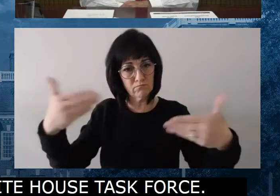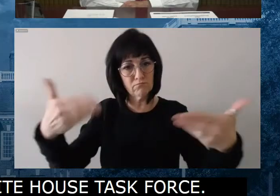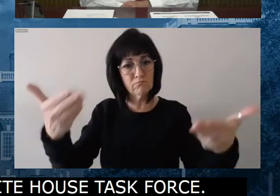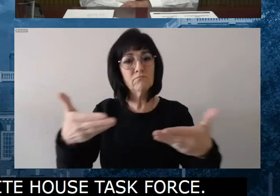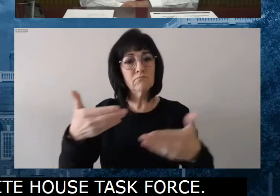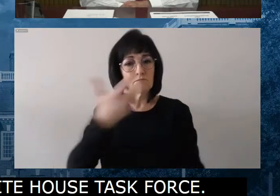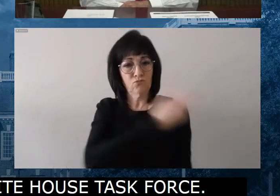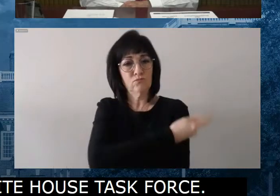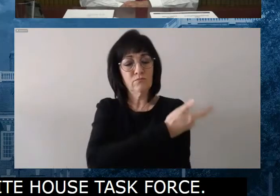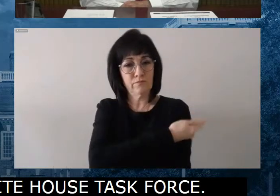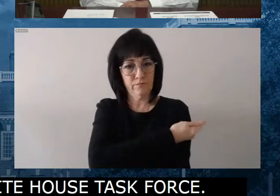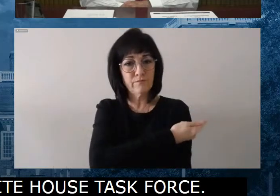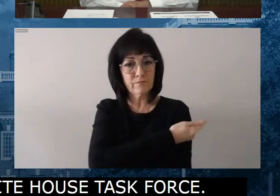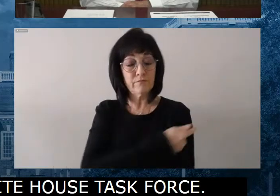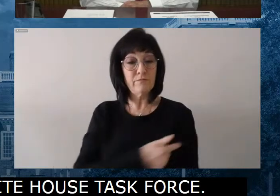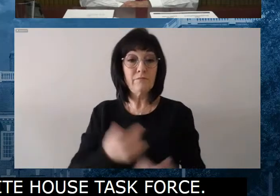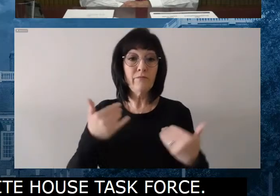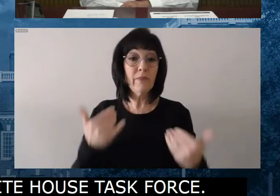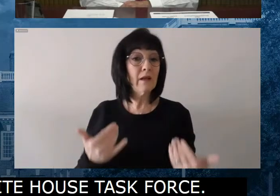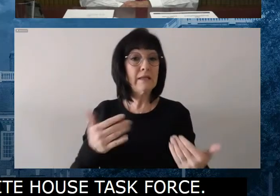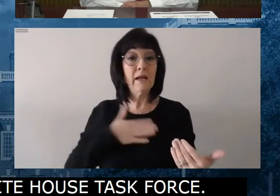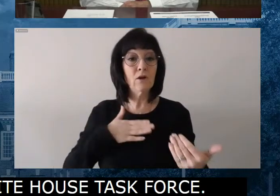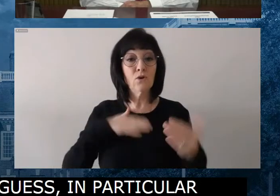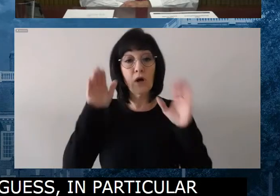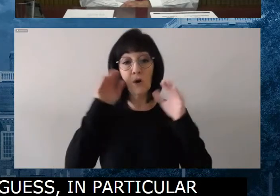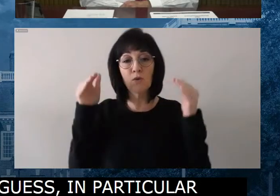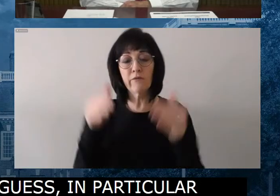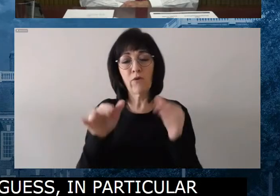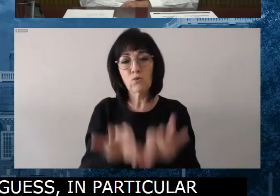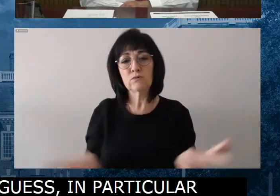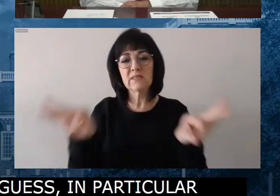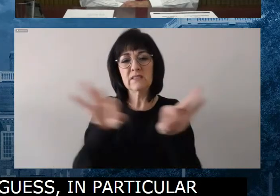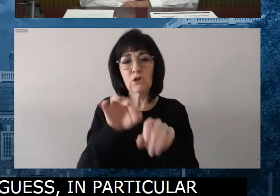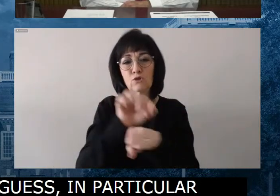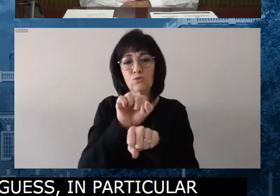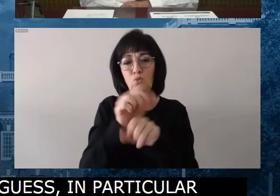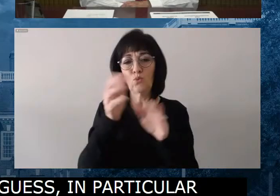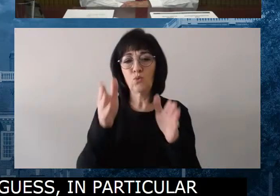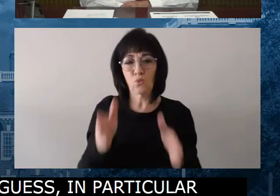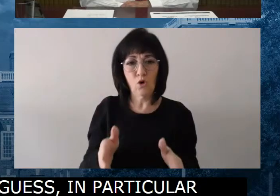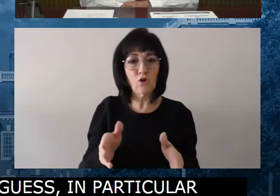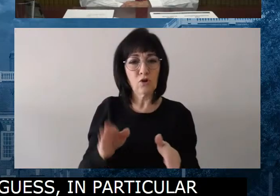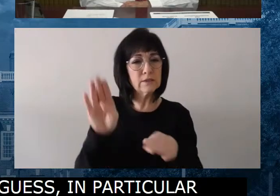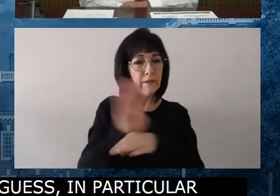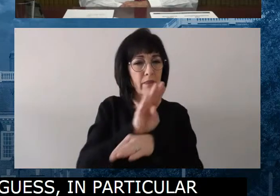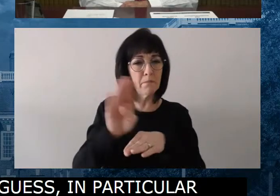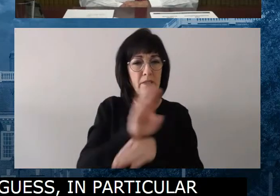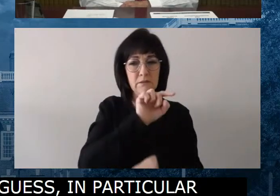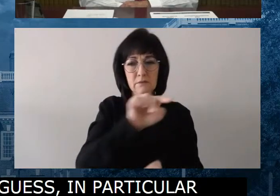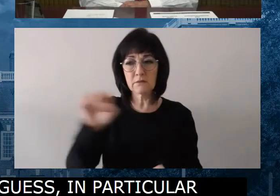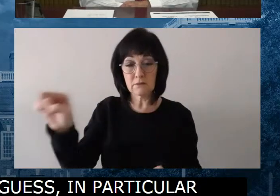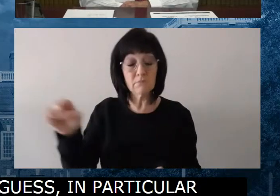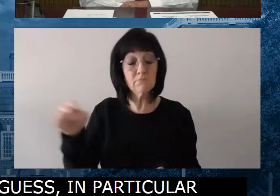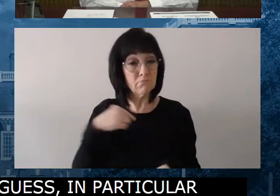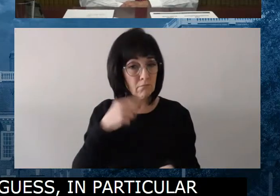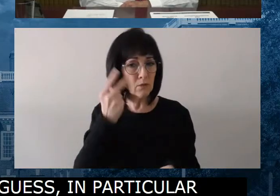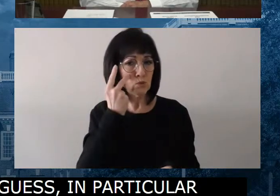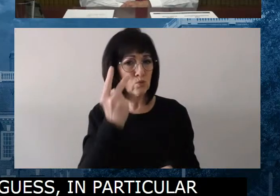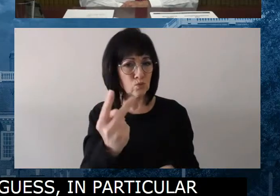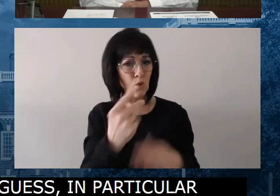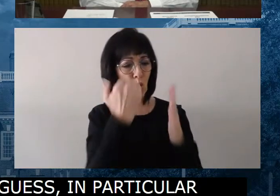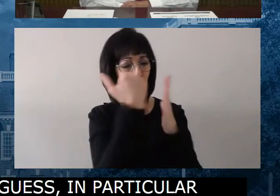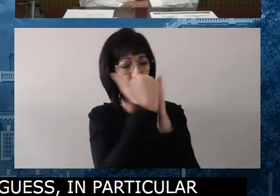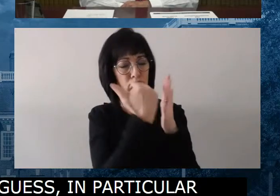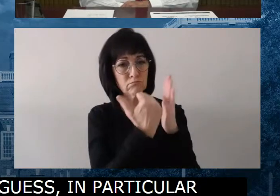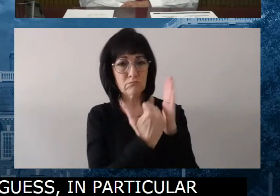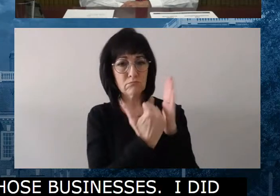on essential workers in those businesses. I did see a list of the individual businesses whose workers signed up, which